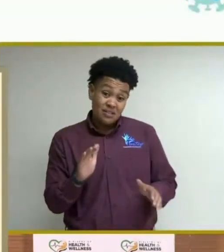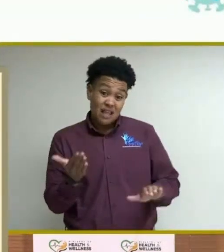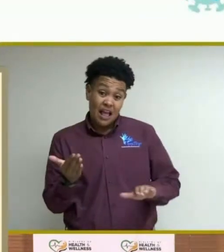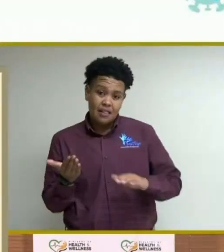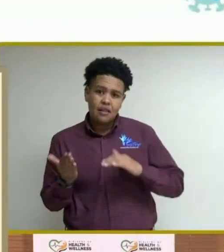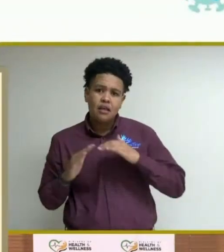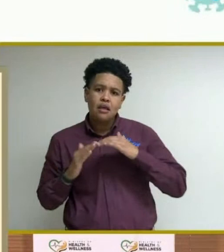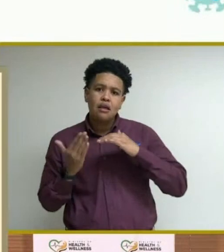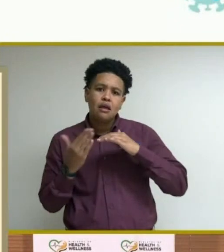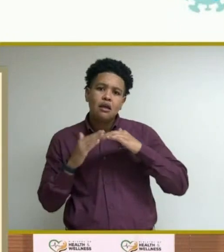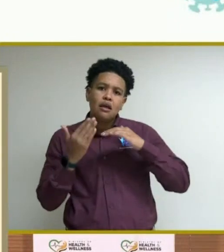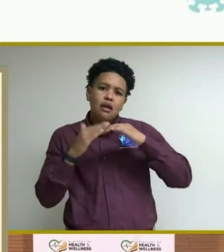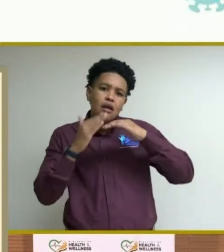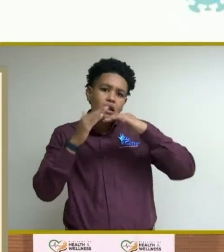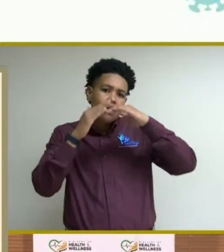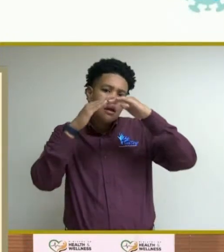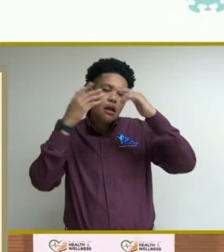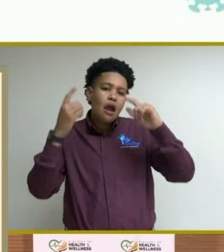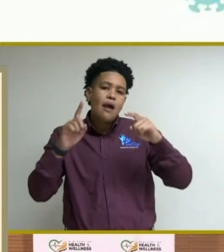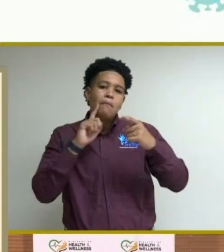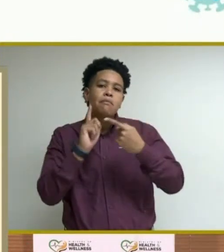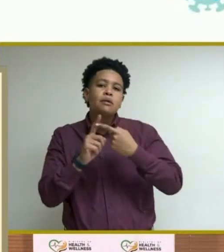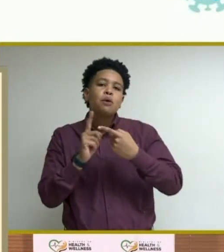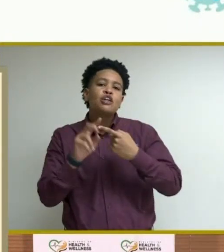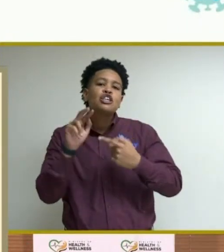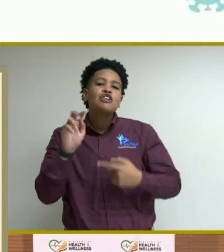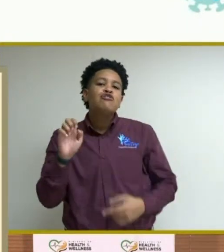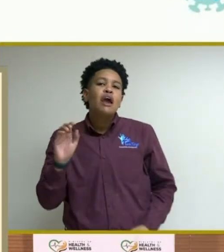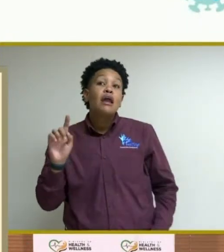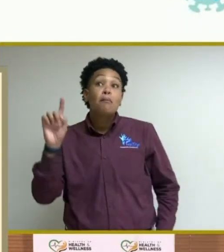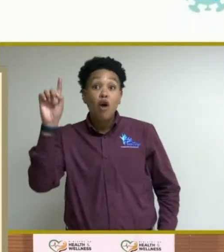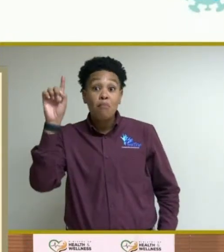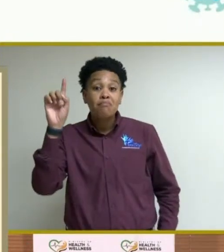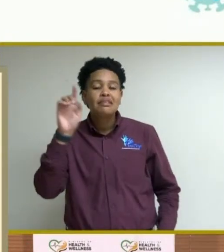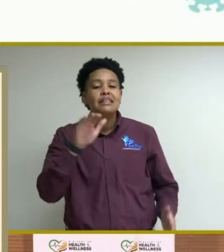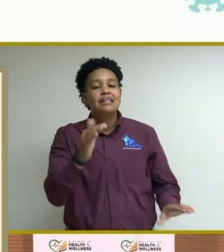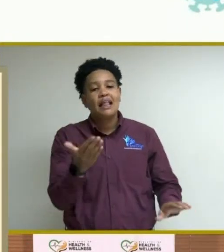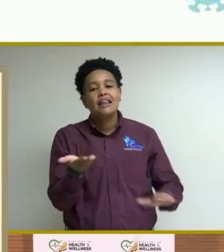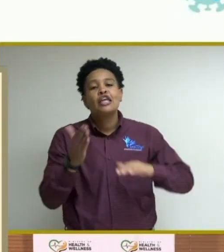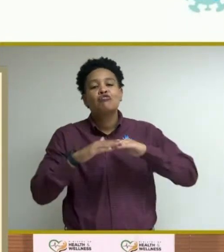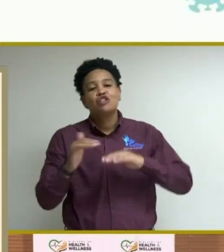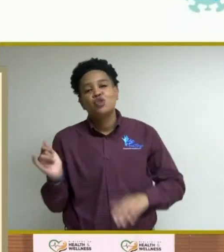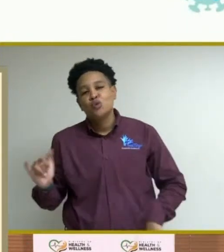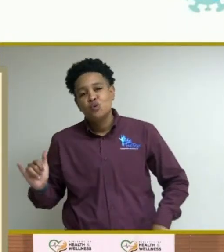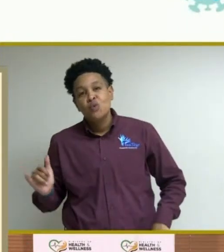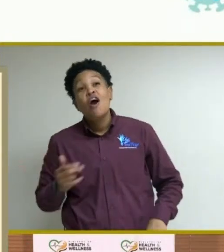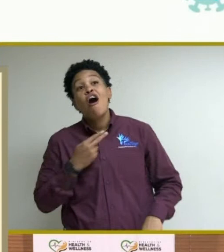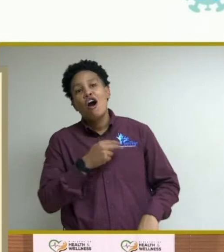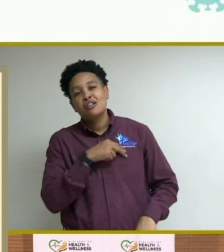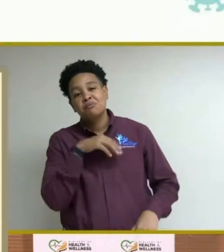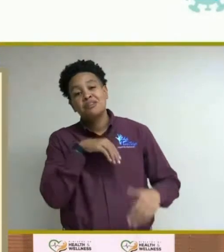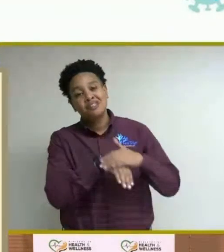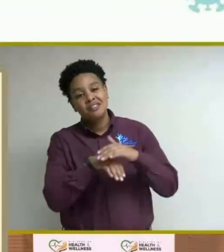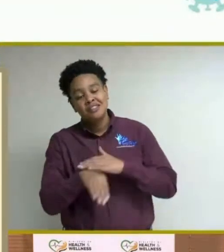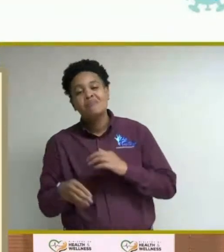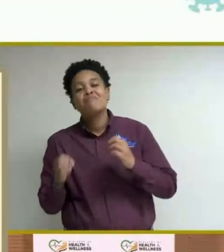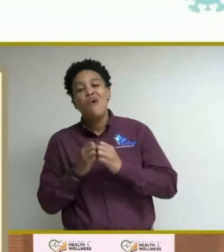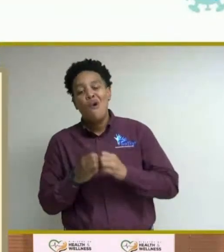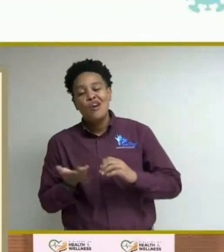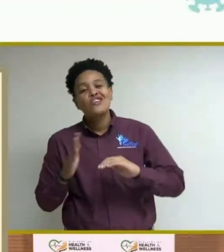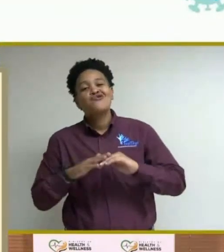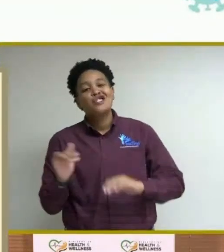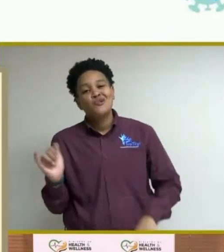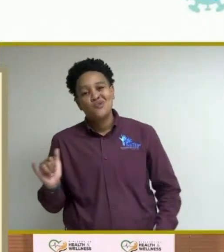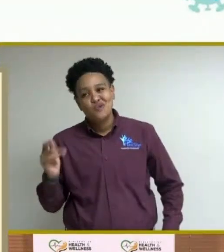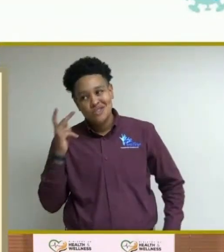increasing as the positivity rate increases. So as the positivity rate has increased, we would have seen